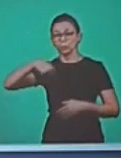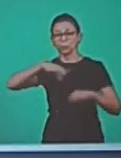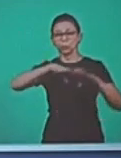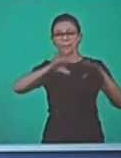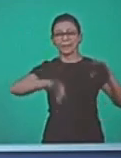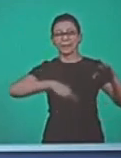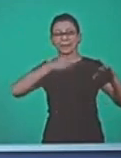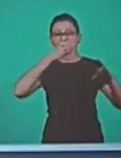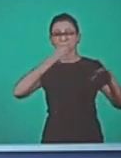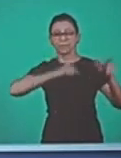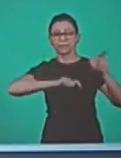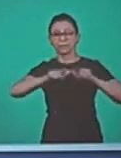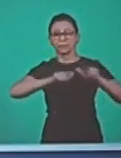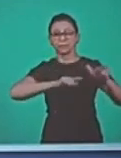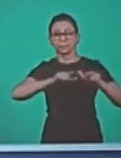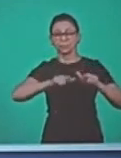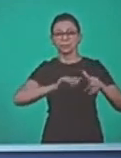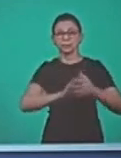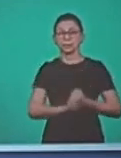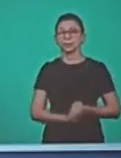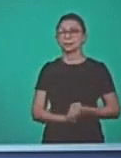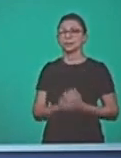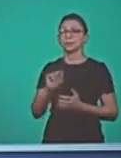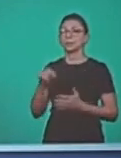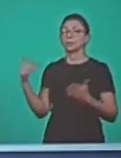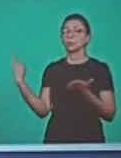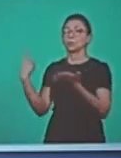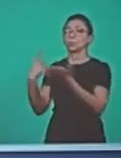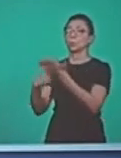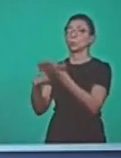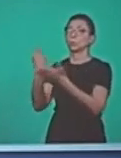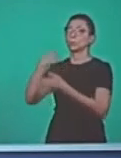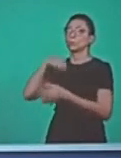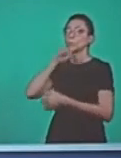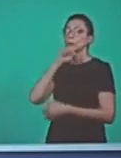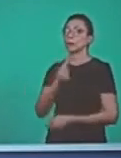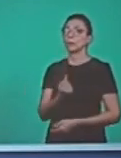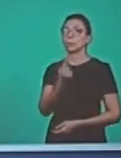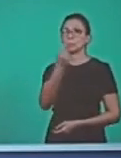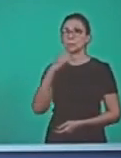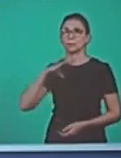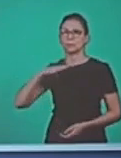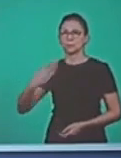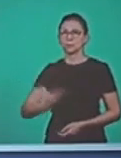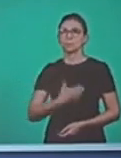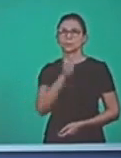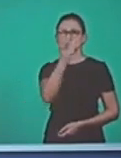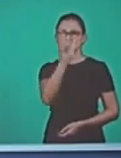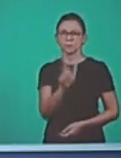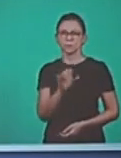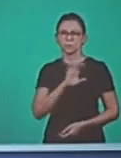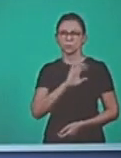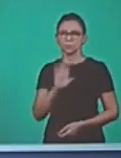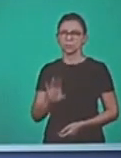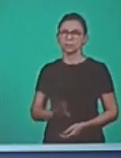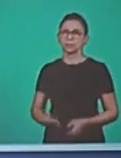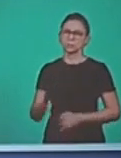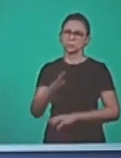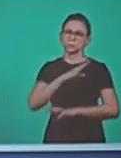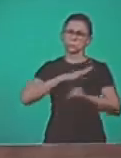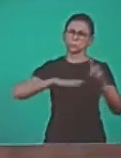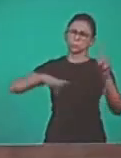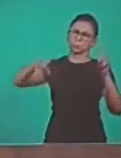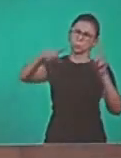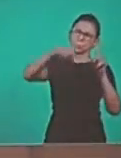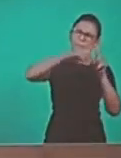wages. The pact that the Father did to us, one salvation in Christ. He went to the Calvary. He